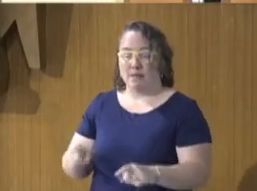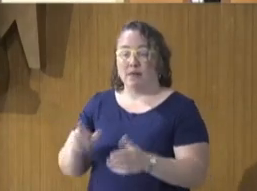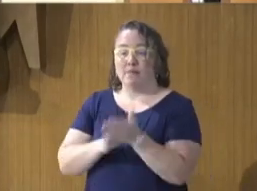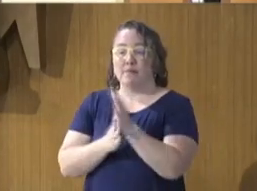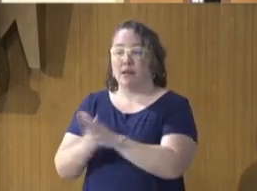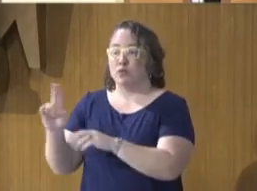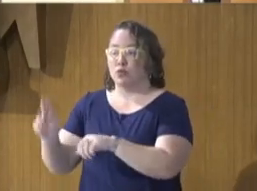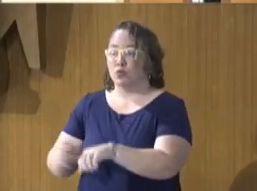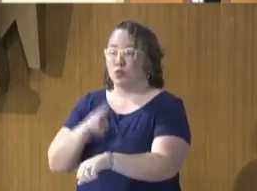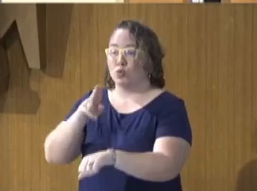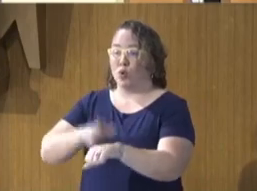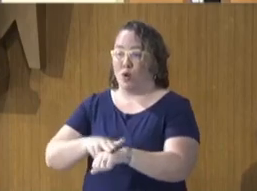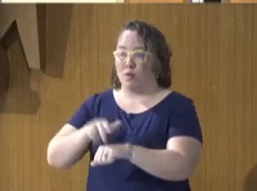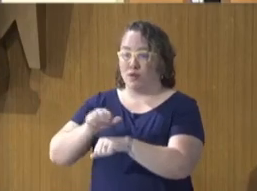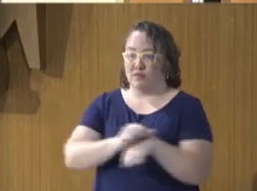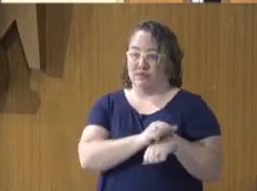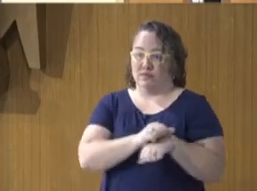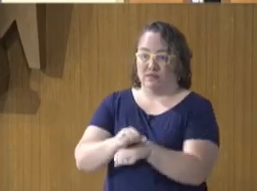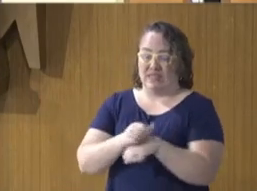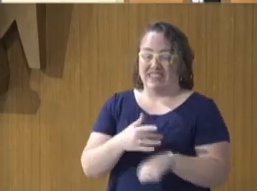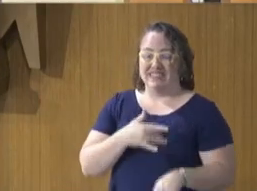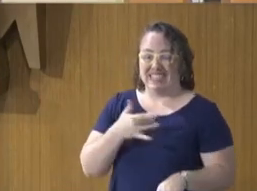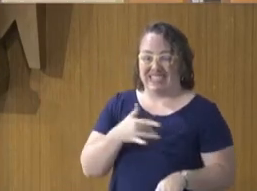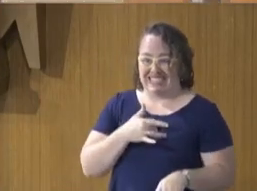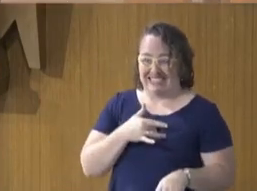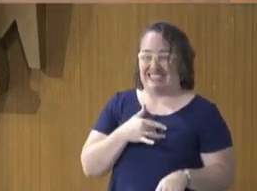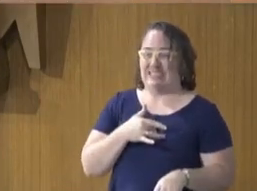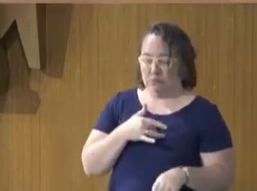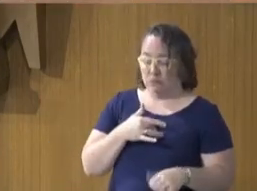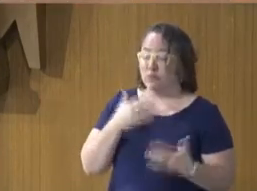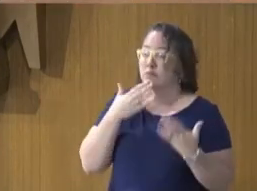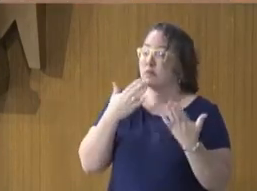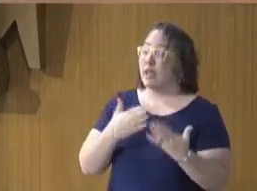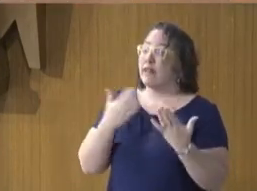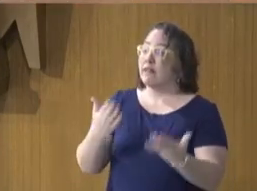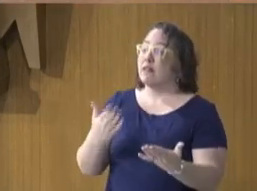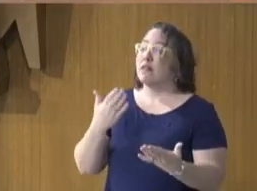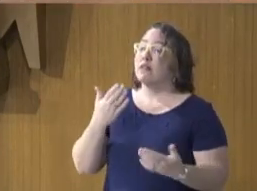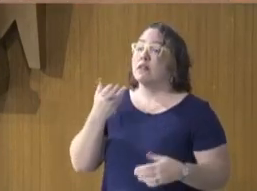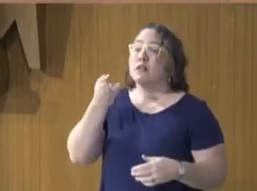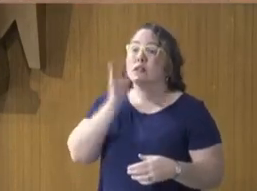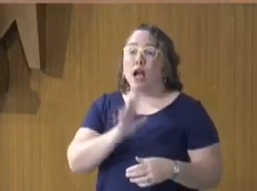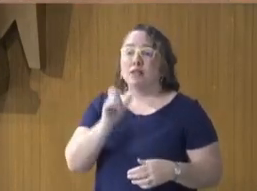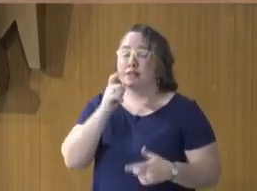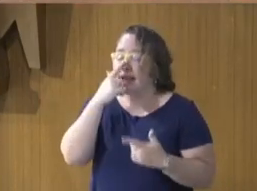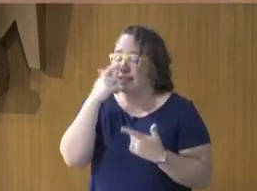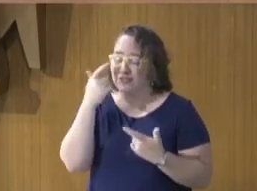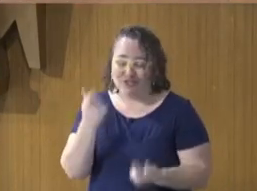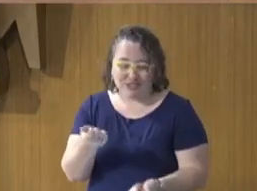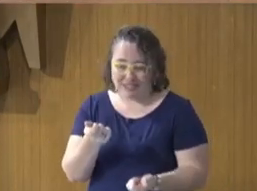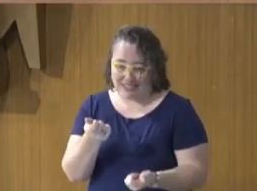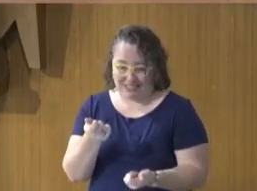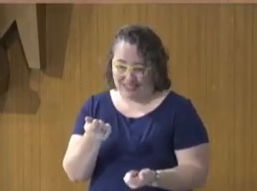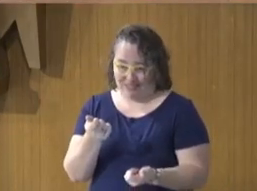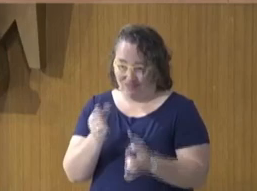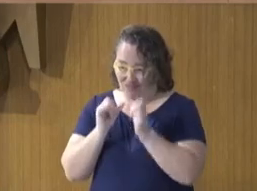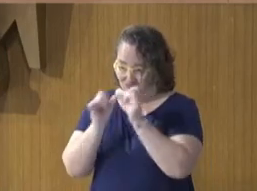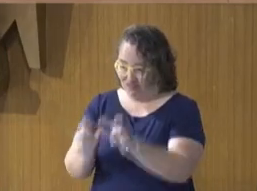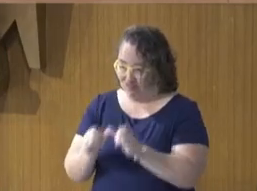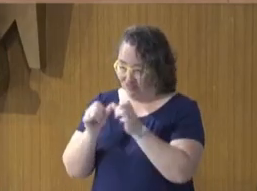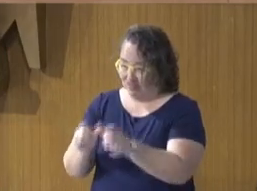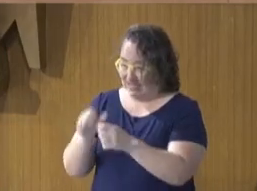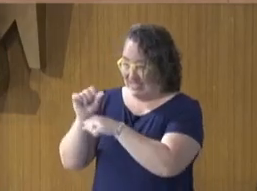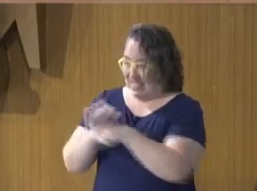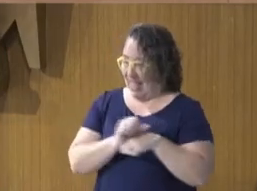the enslavement feeling. Thankfully, God is not interested in keeping anyone enslaved. God is not interested